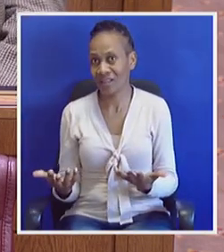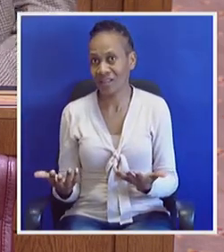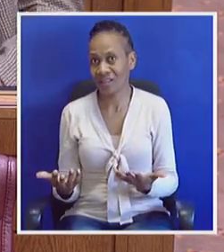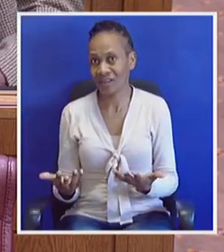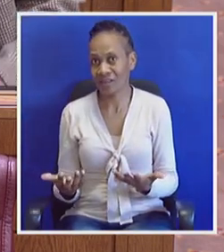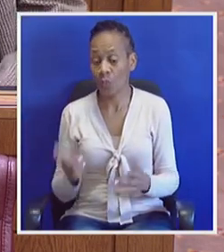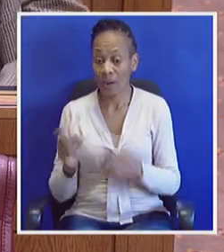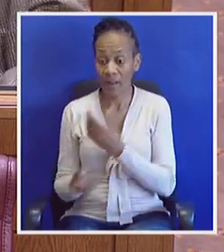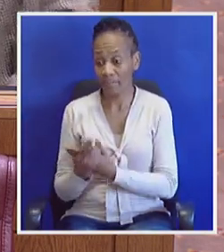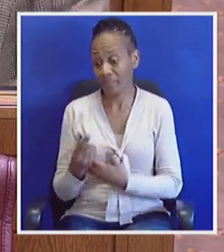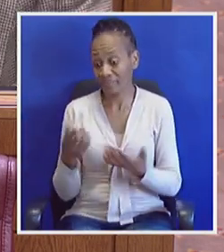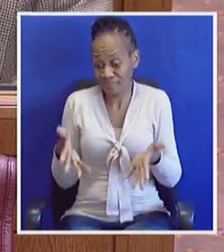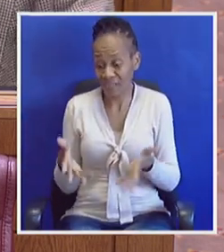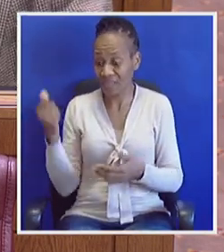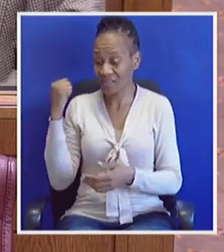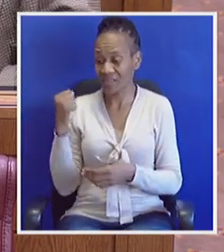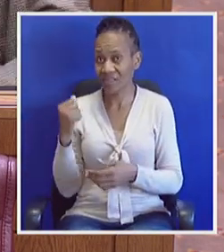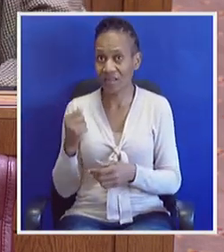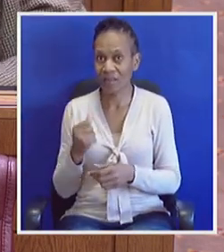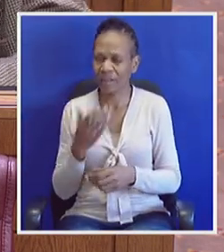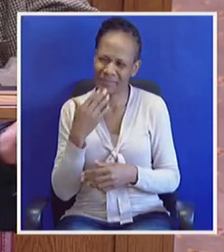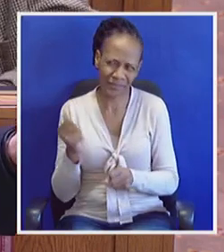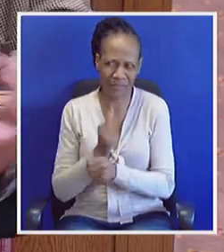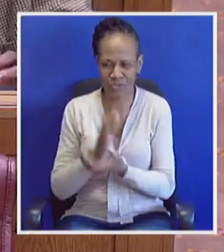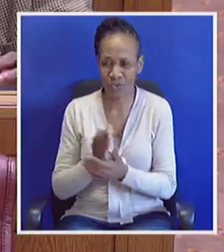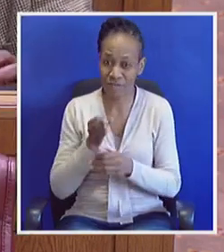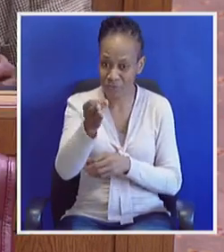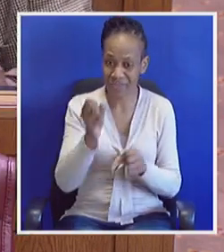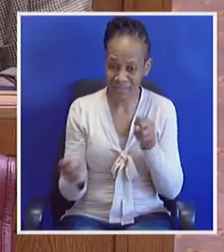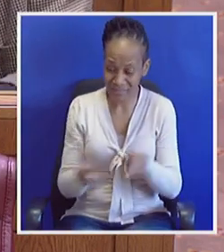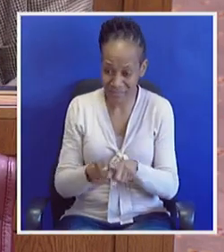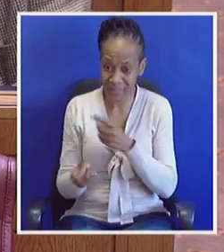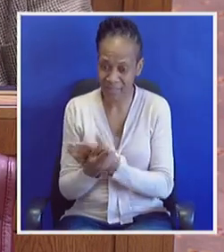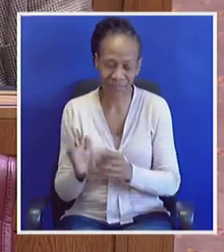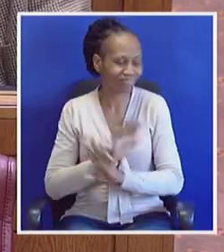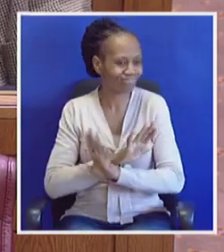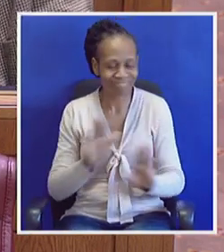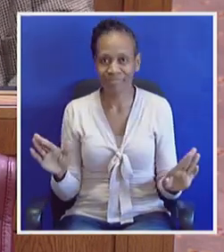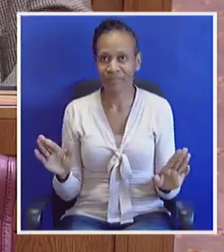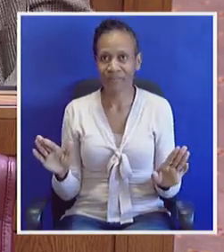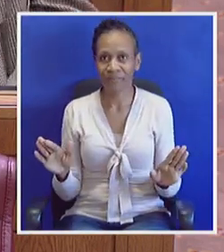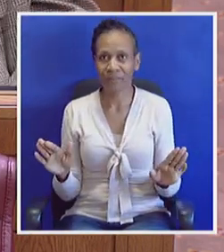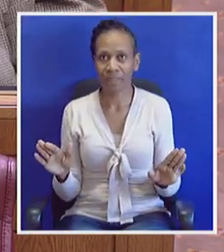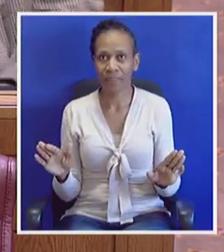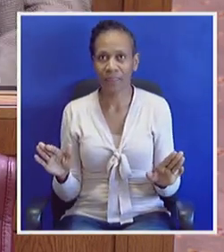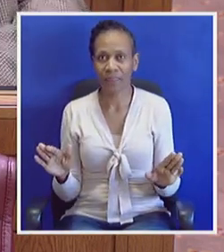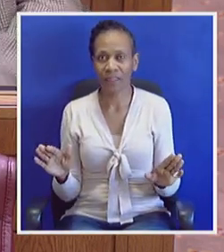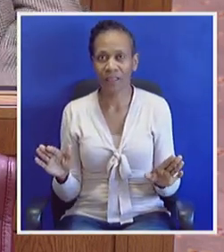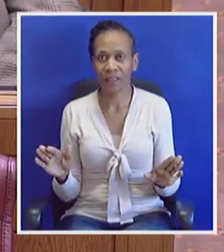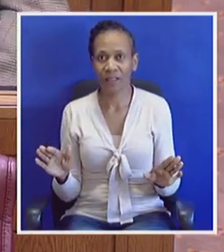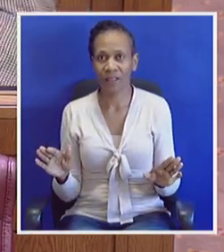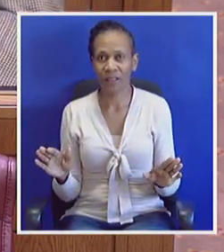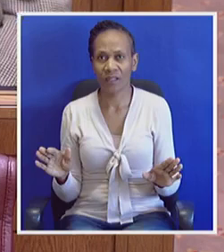happened here yesterday never happens in this house again, and it was broadcast live and surely was a